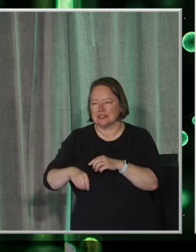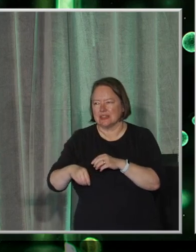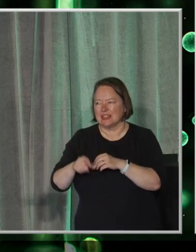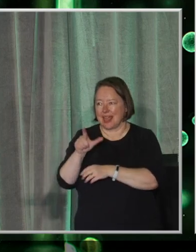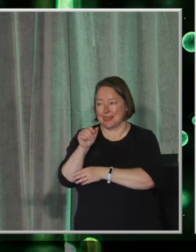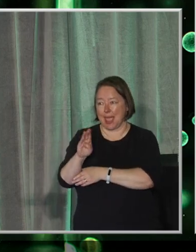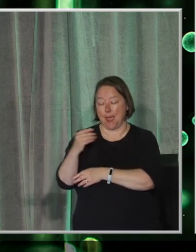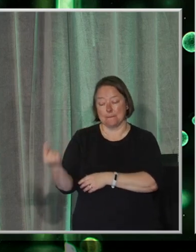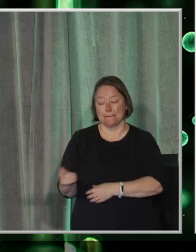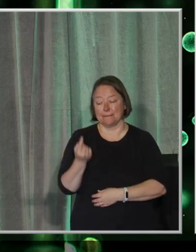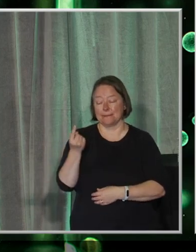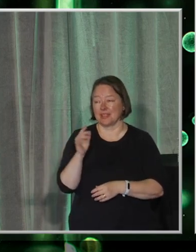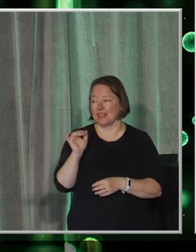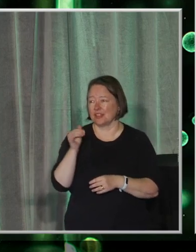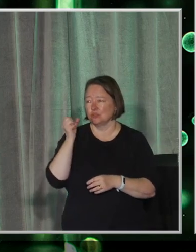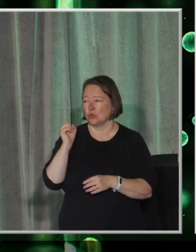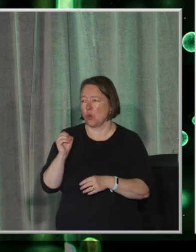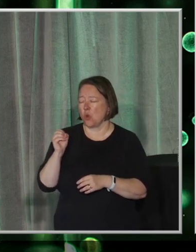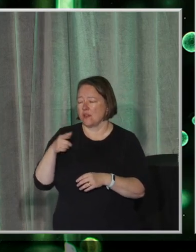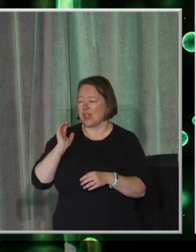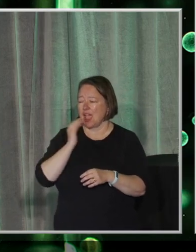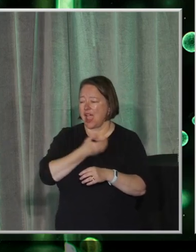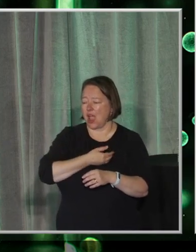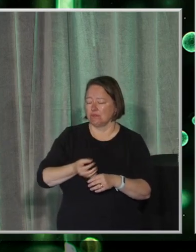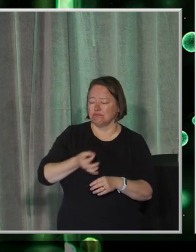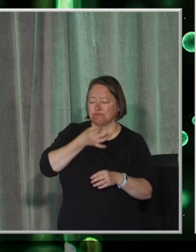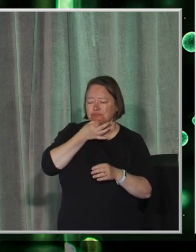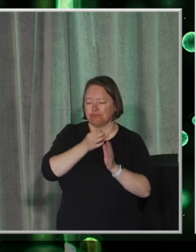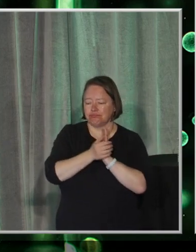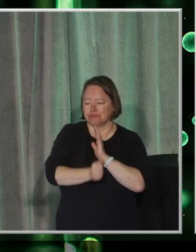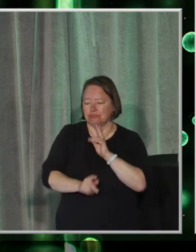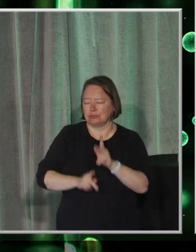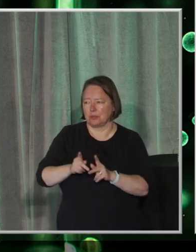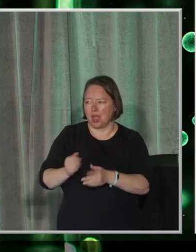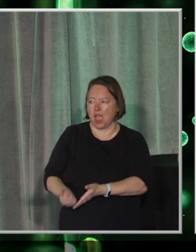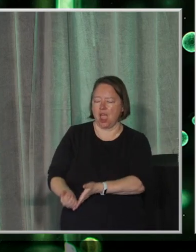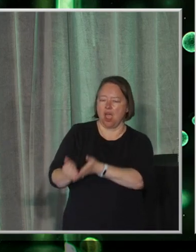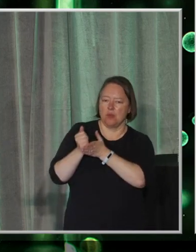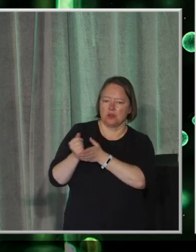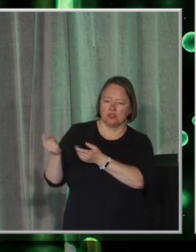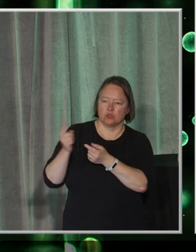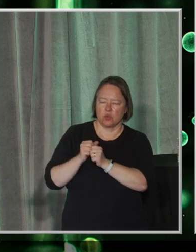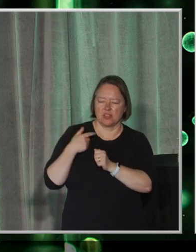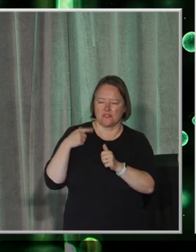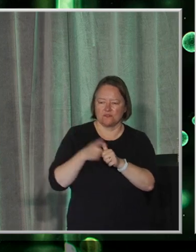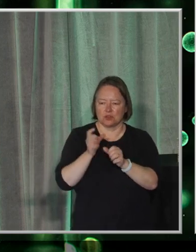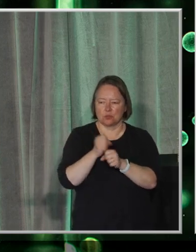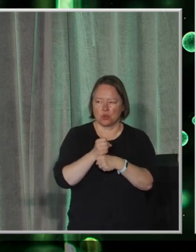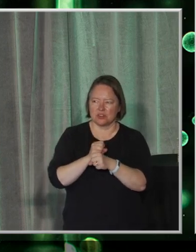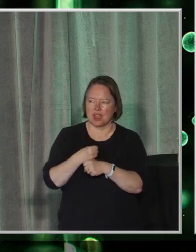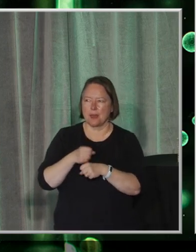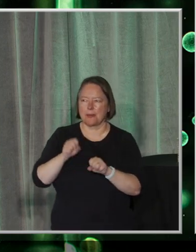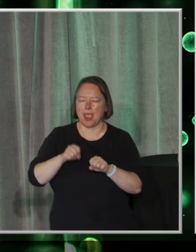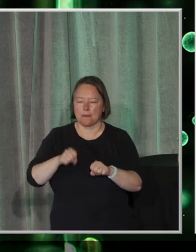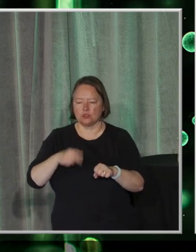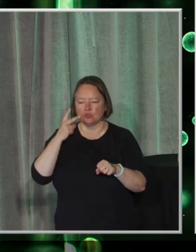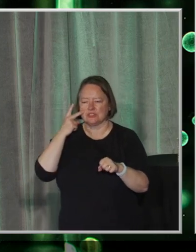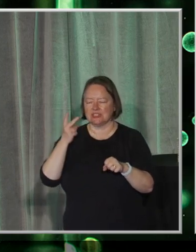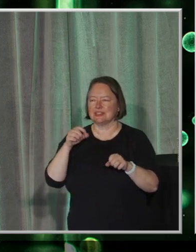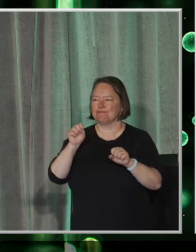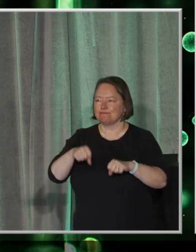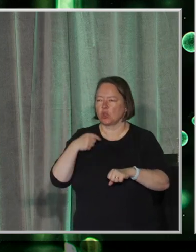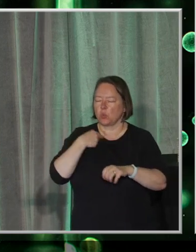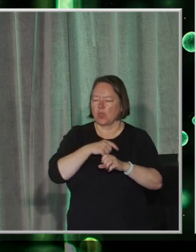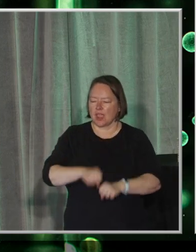labs. So even our expertise that helped us to come out with this prototyping and being able to see that, yes, we can